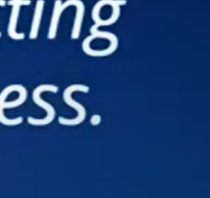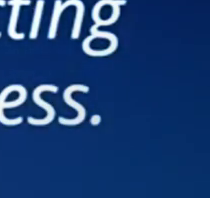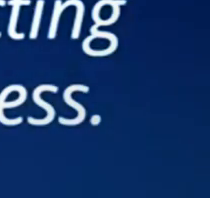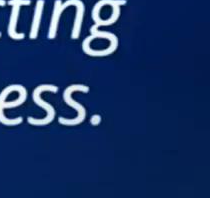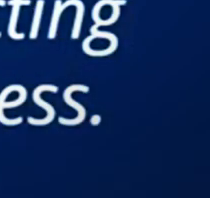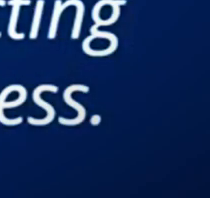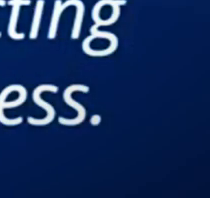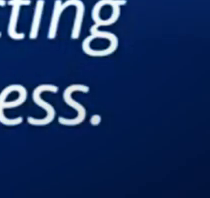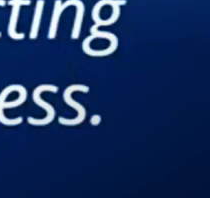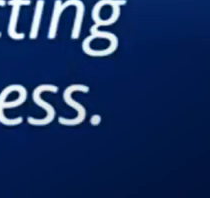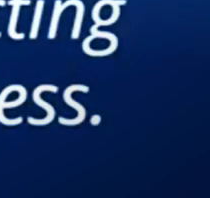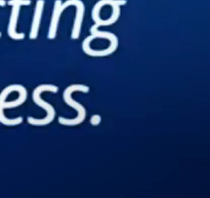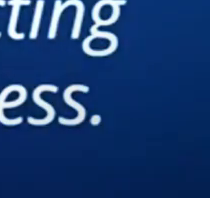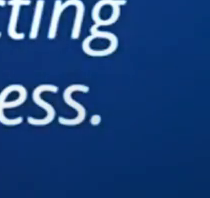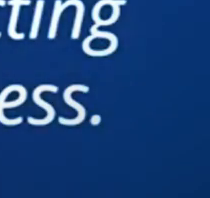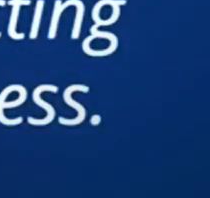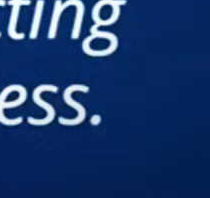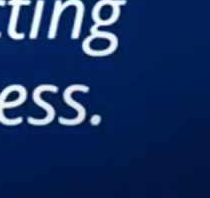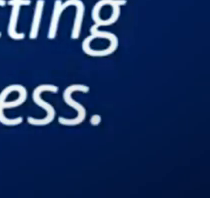bitterness.